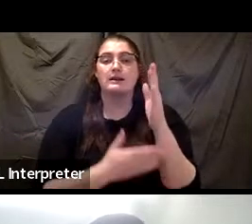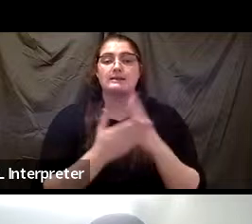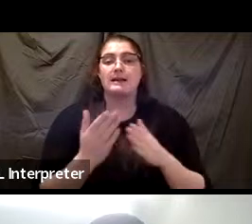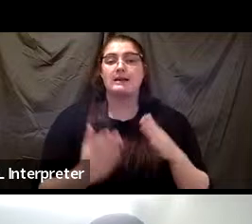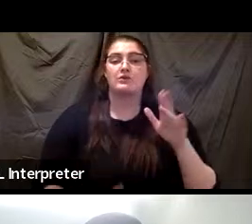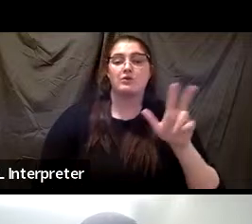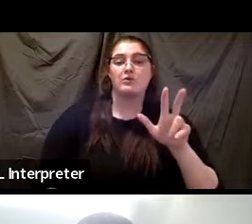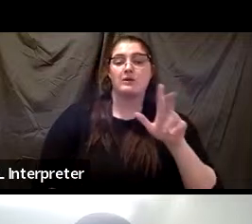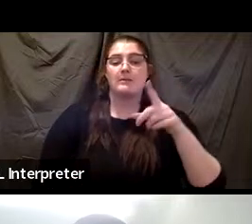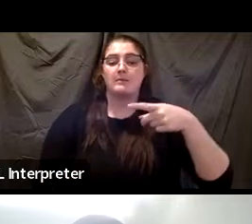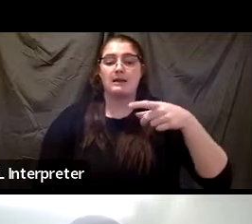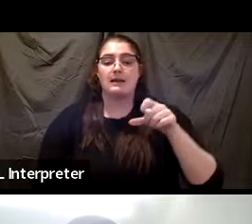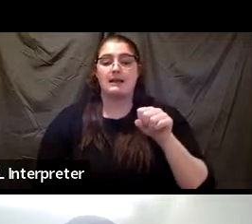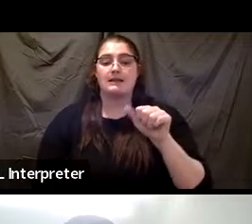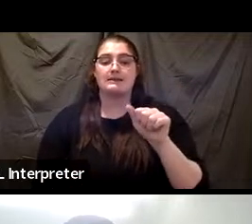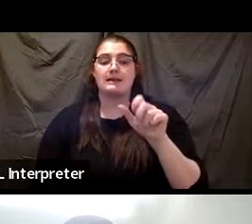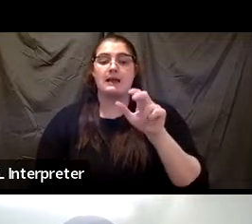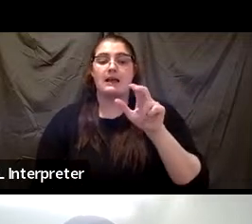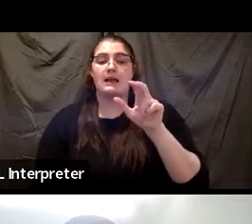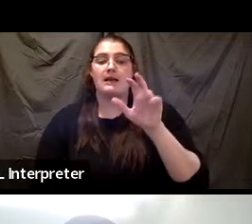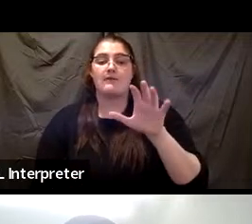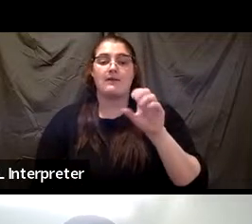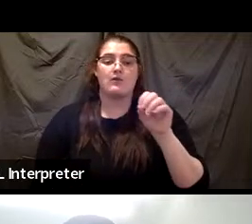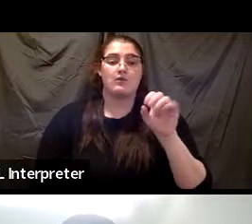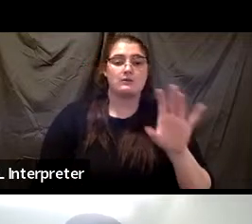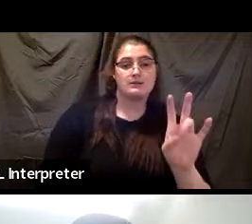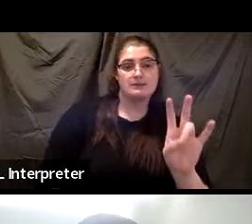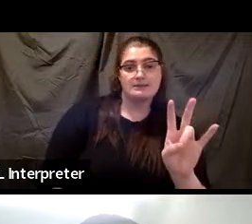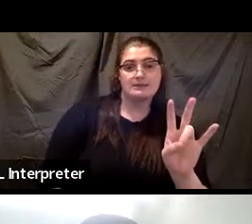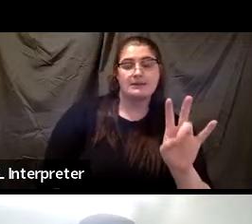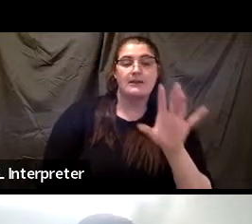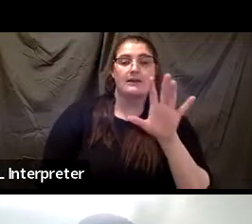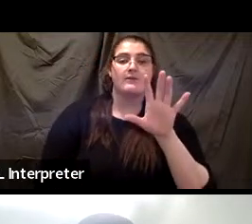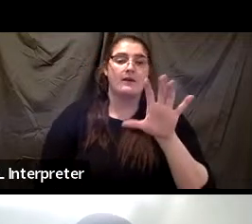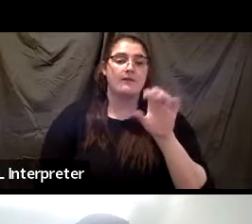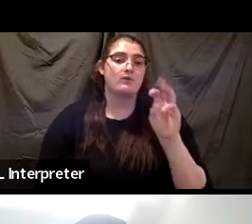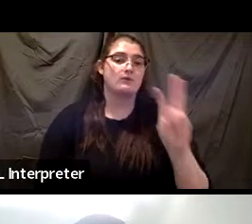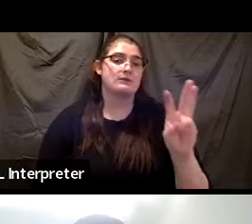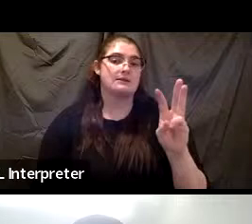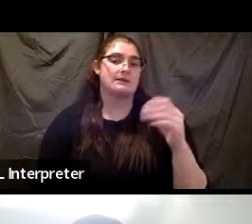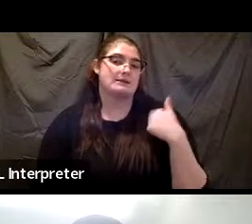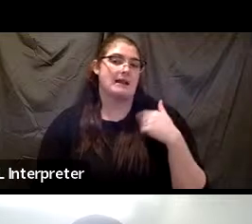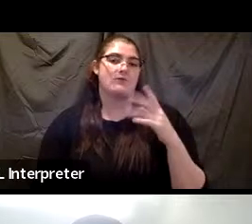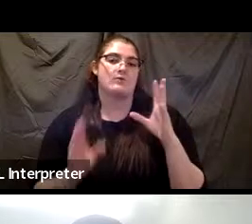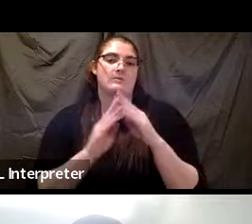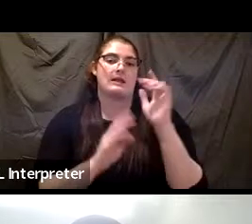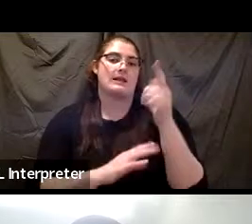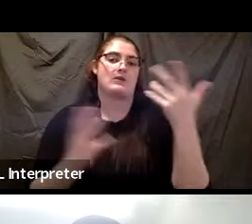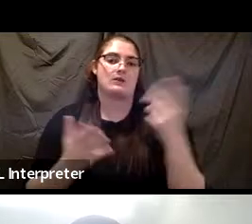PSA 506 and 507 have when we meet later this week.